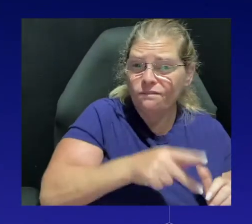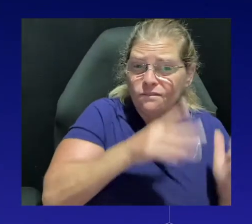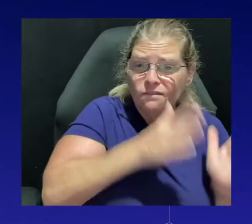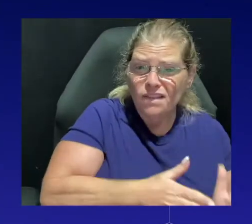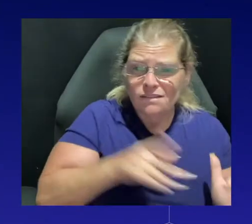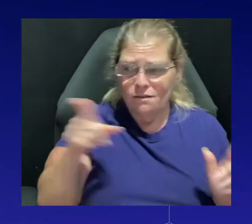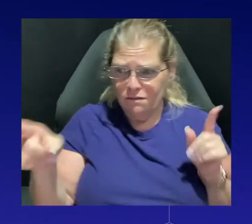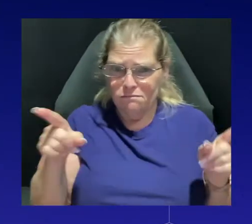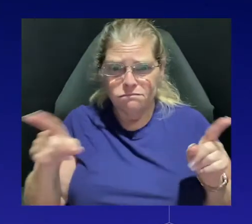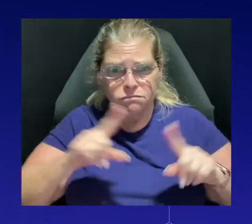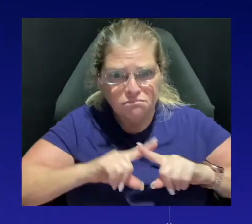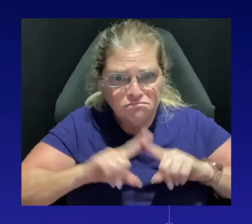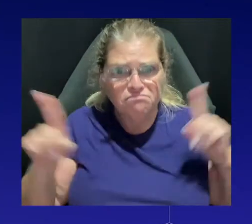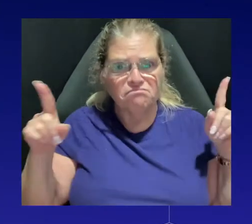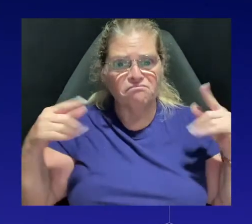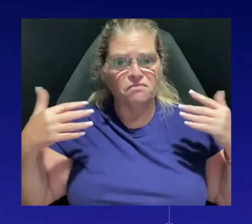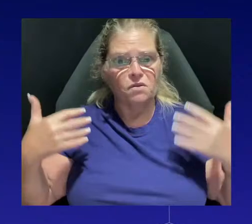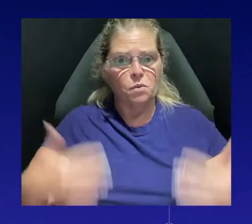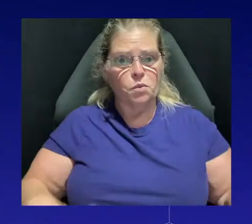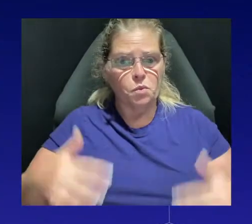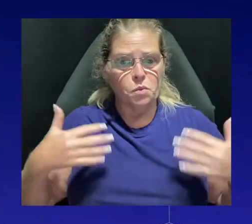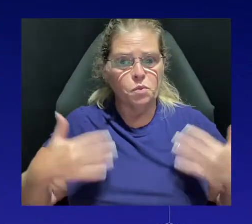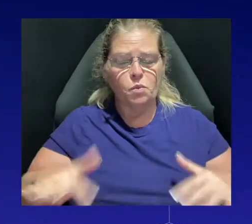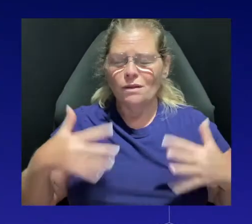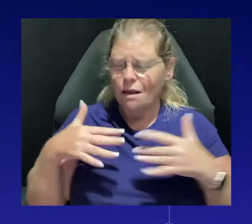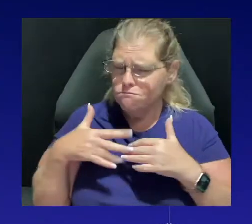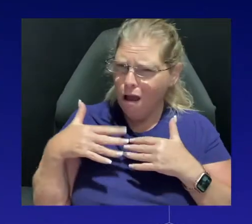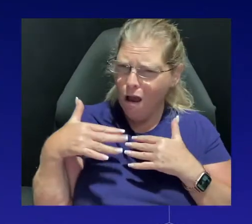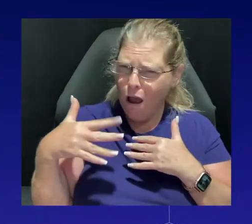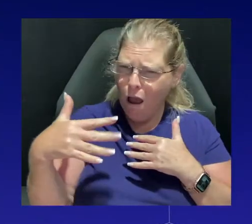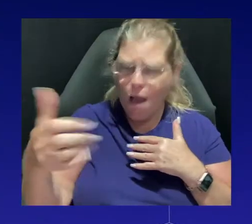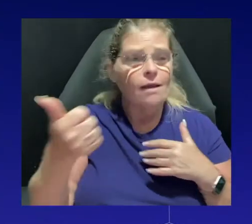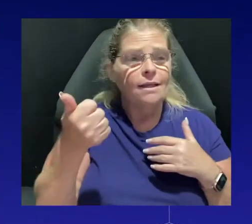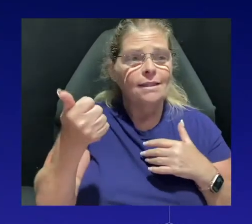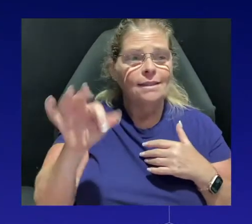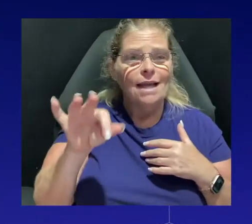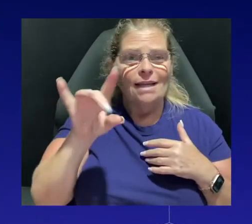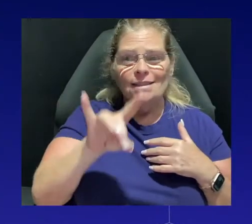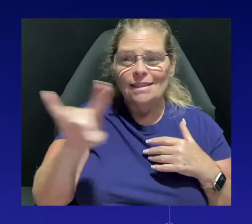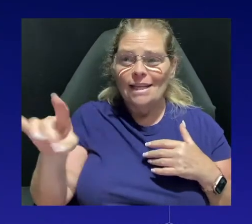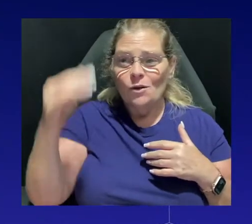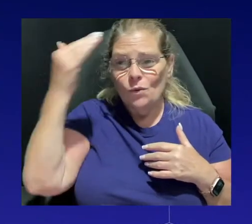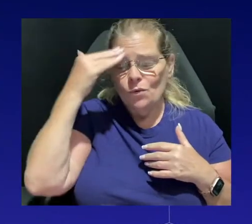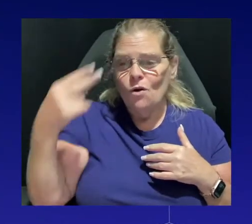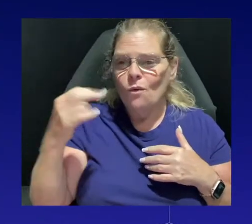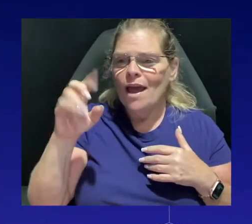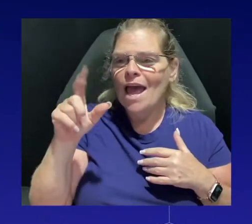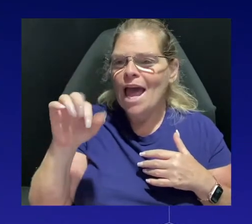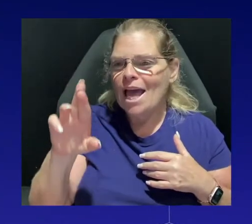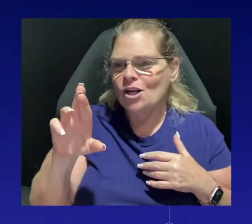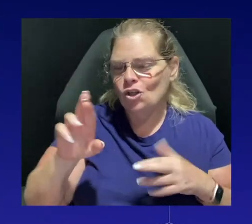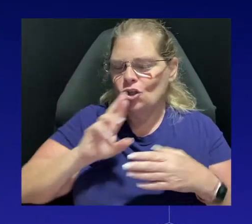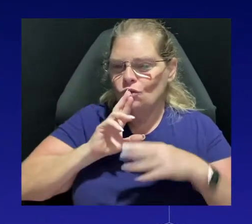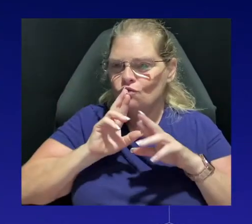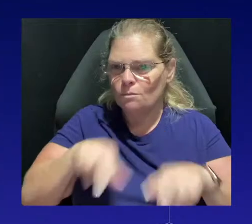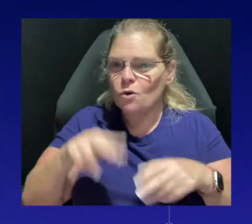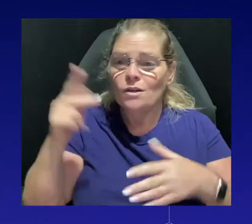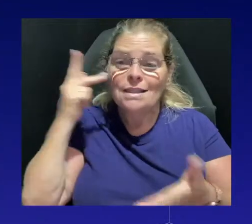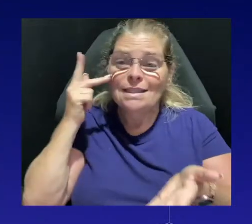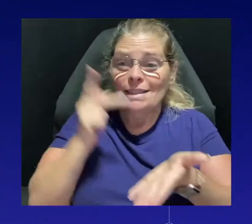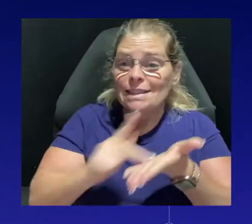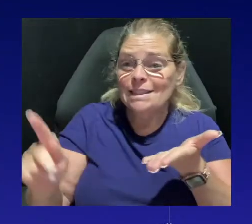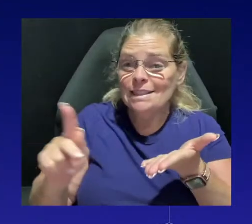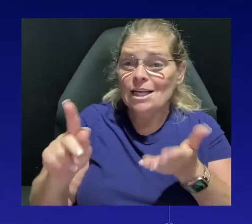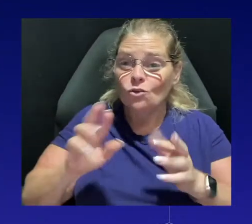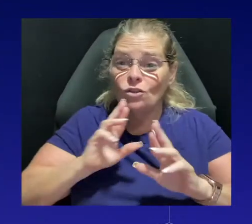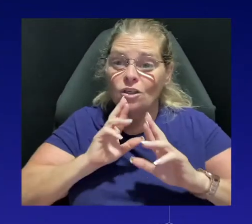can fast forward and we know that in 1988, it was what was known as the Heckler Report, but there's the Secretary's Task Force on Black and Minority Health that